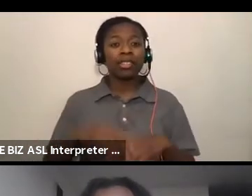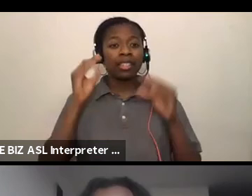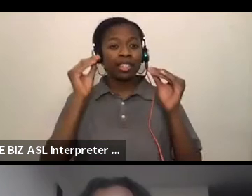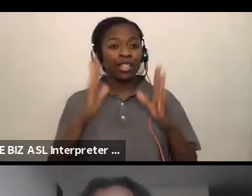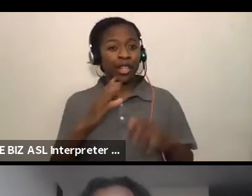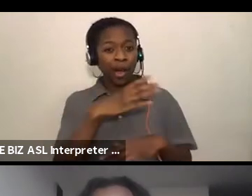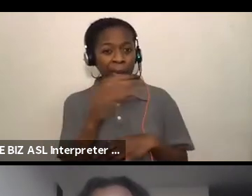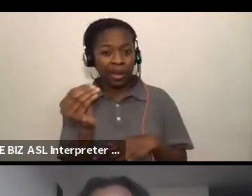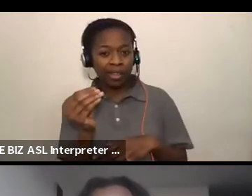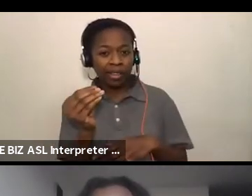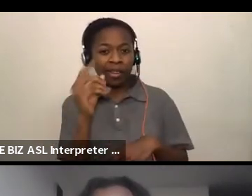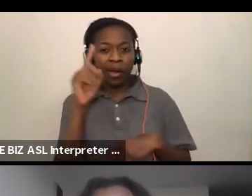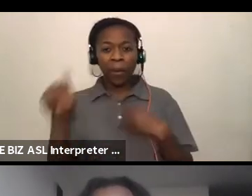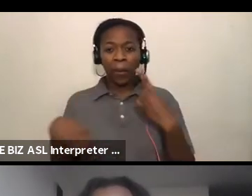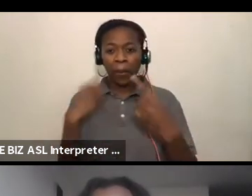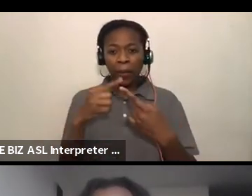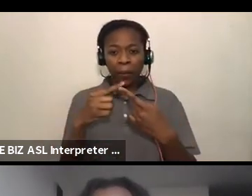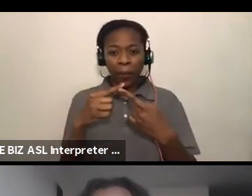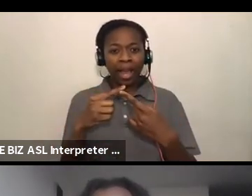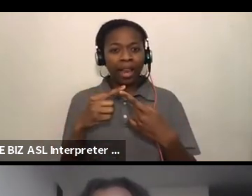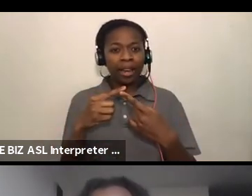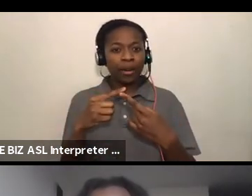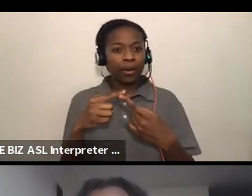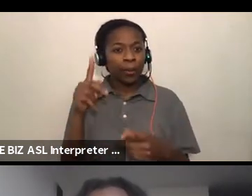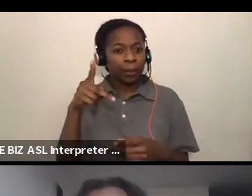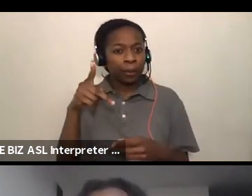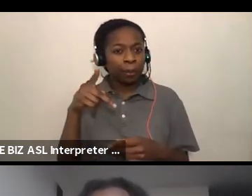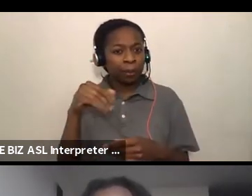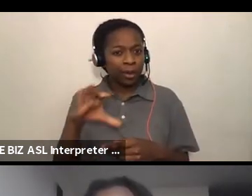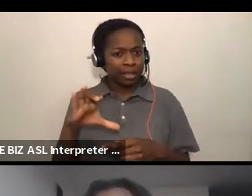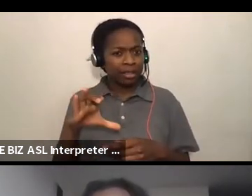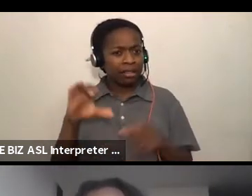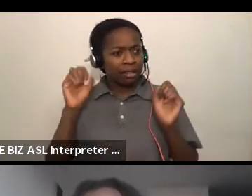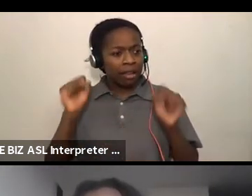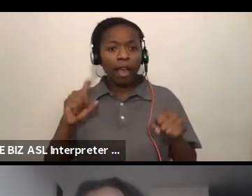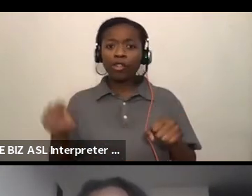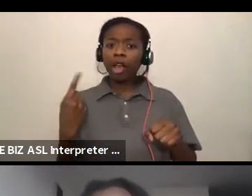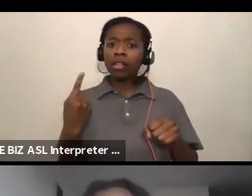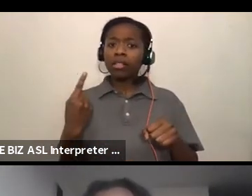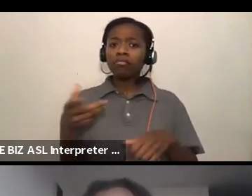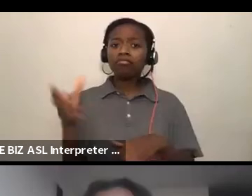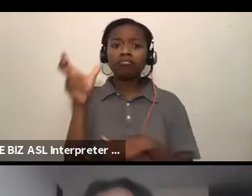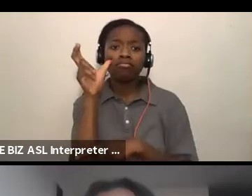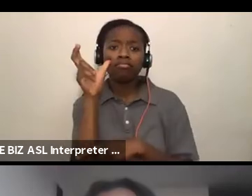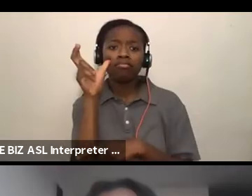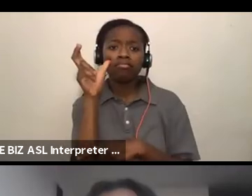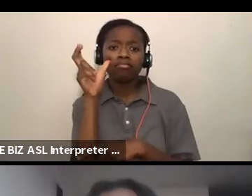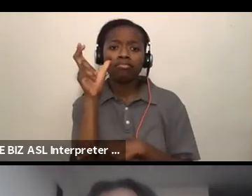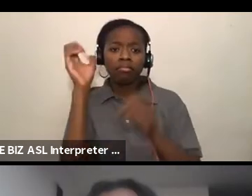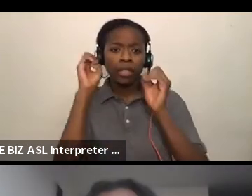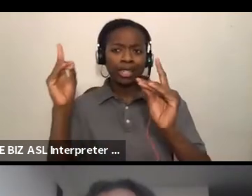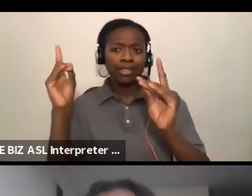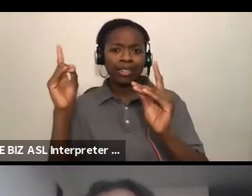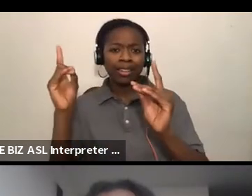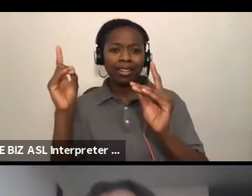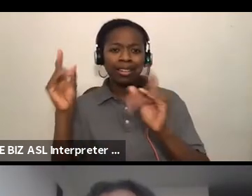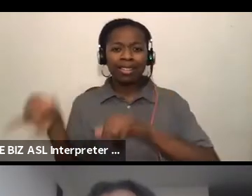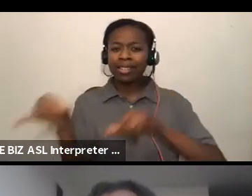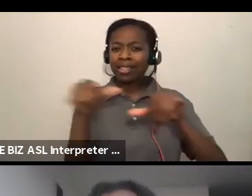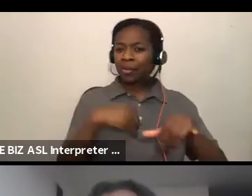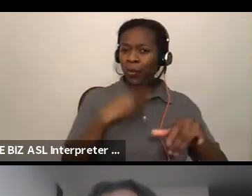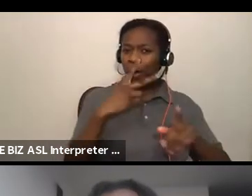color have that opportunity to actually sit down and consume education the same way as our white counterparts? It's like, how do